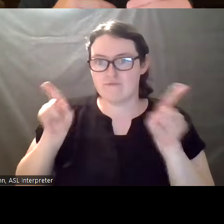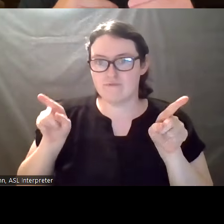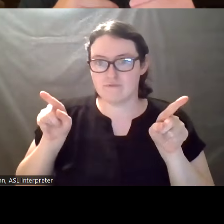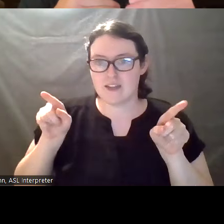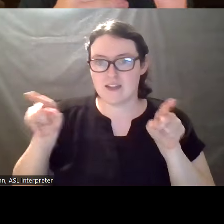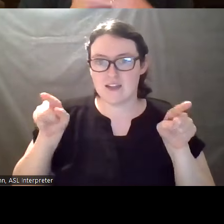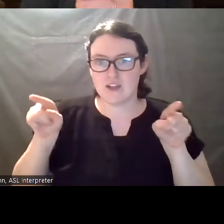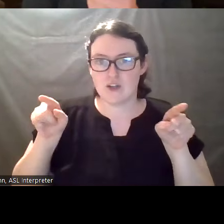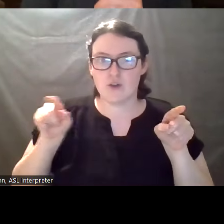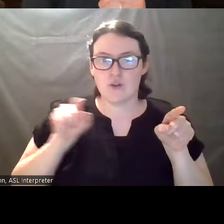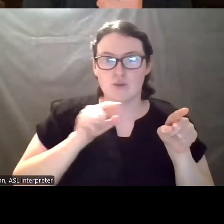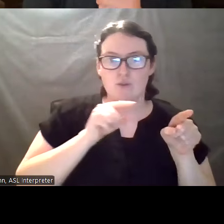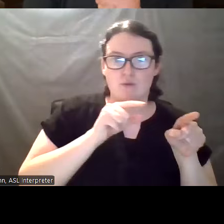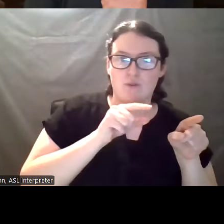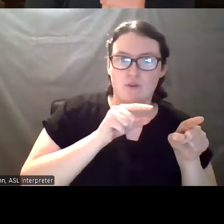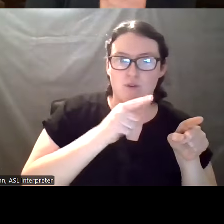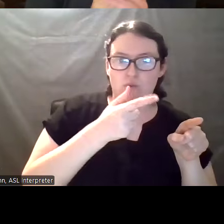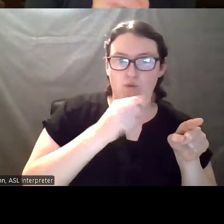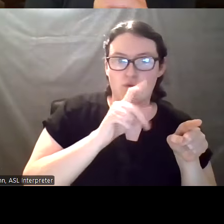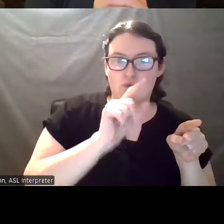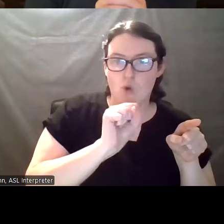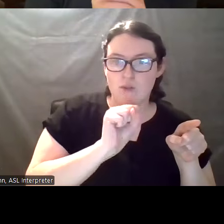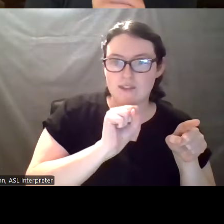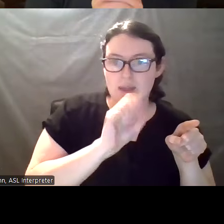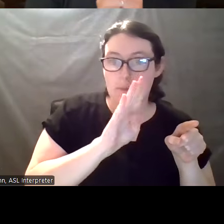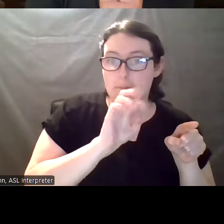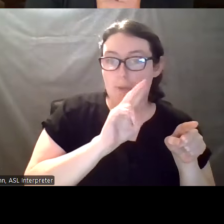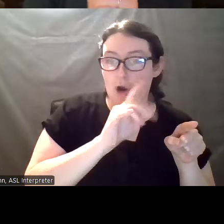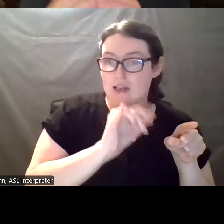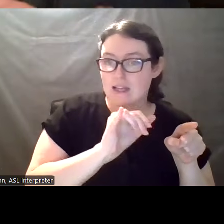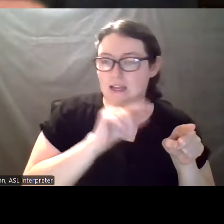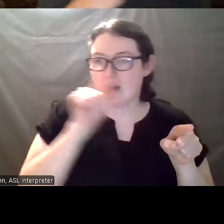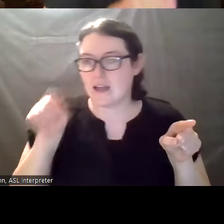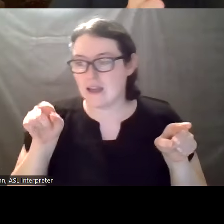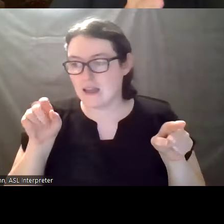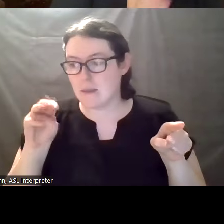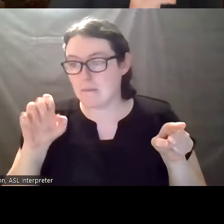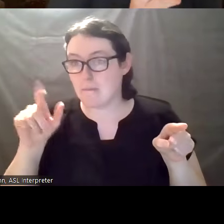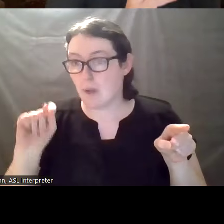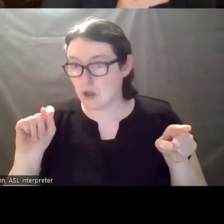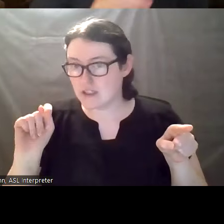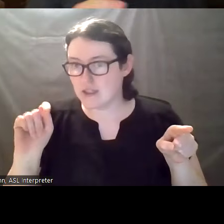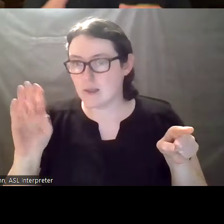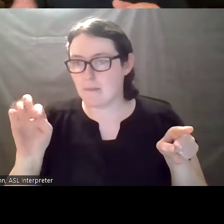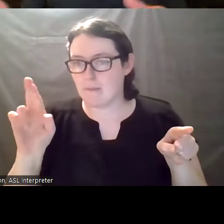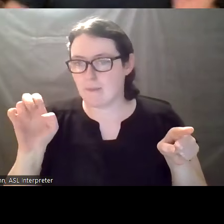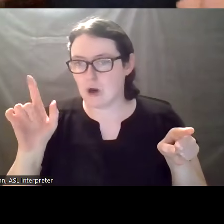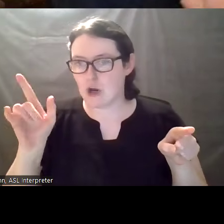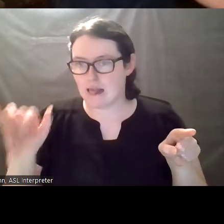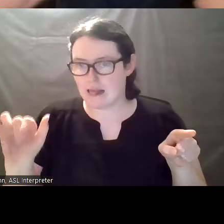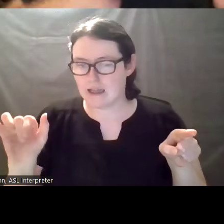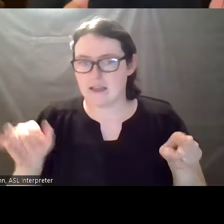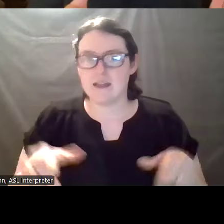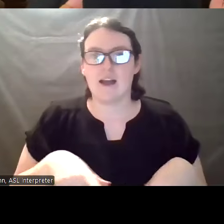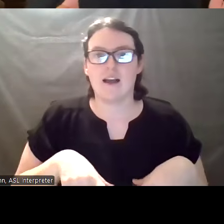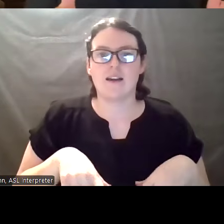and malt, um, barley groats and malted barley to brew those. And then over on the left side in blue, it gives us a